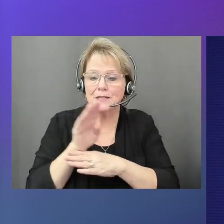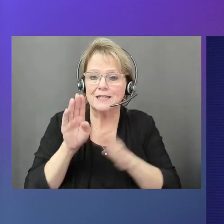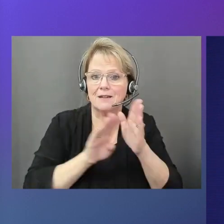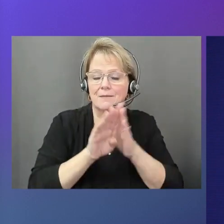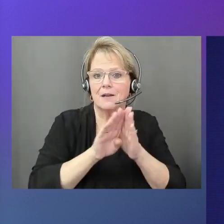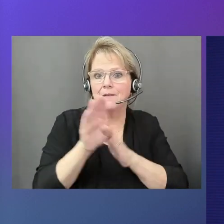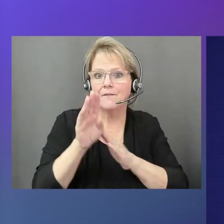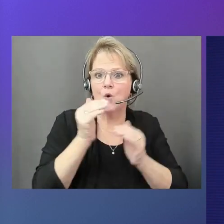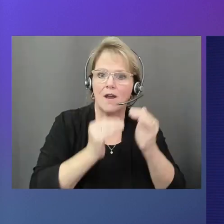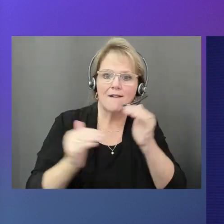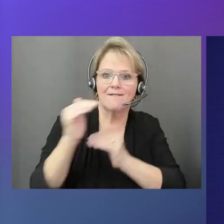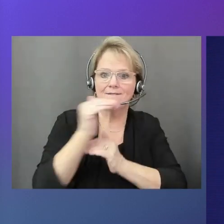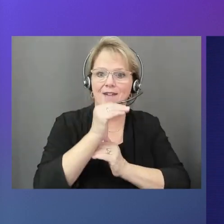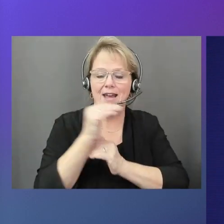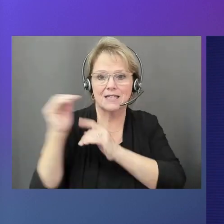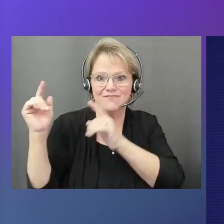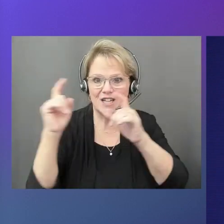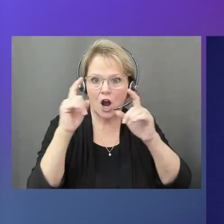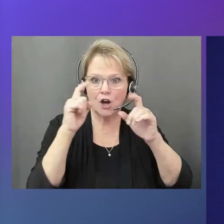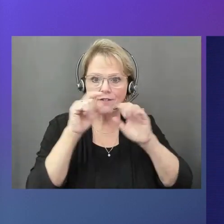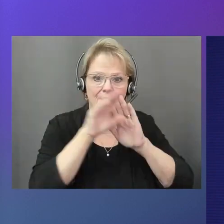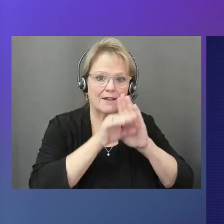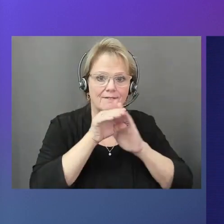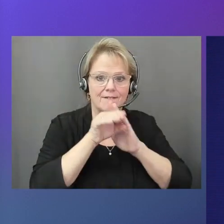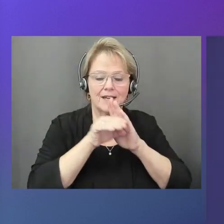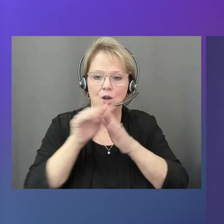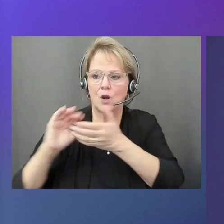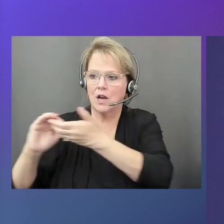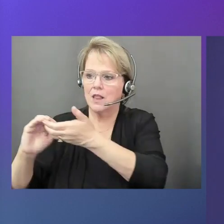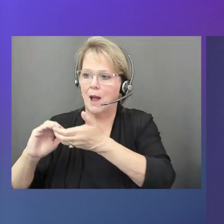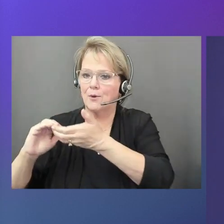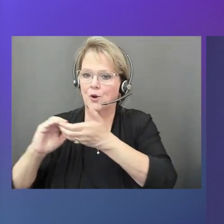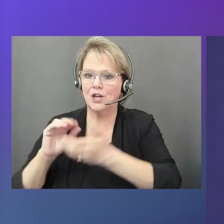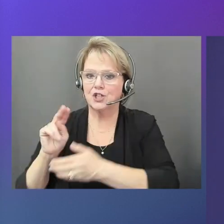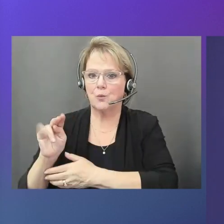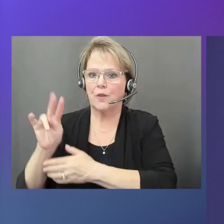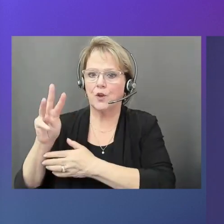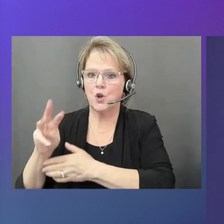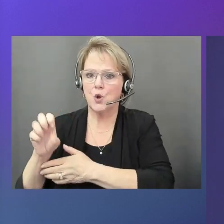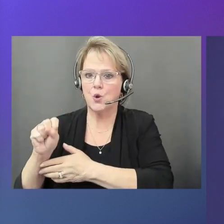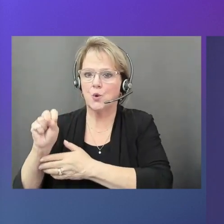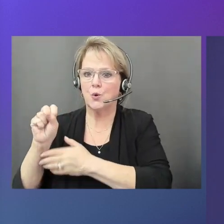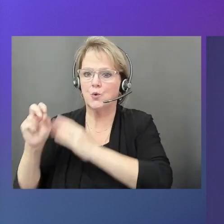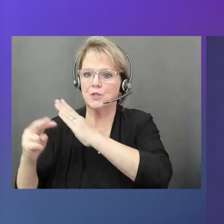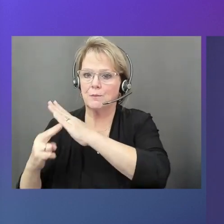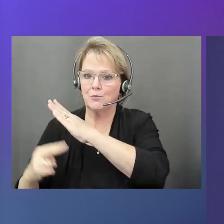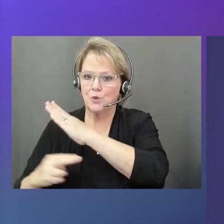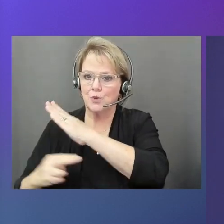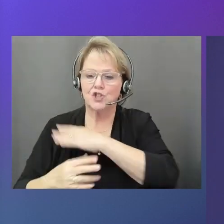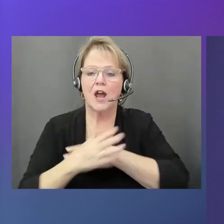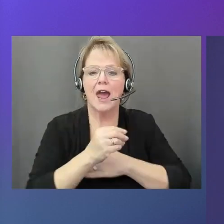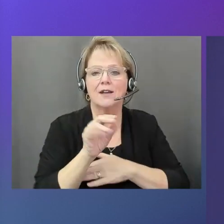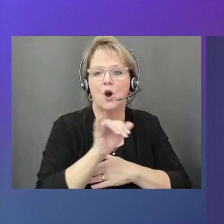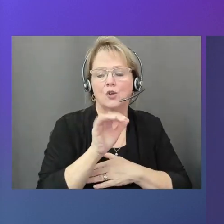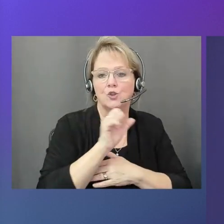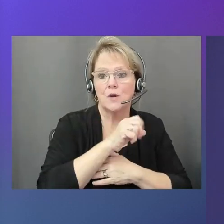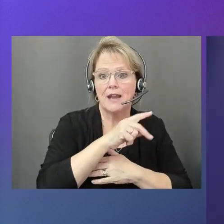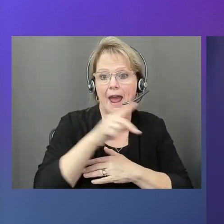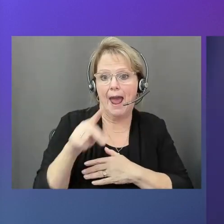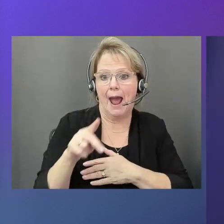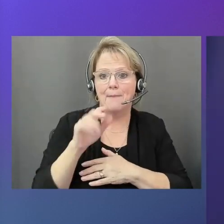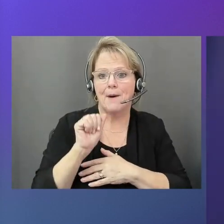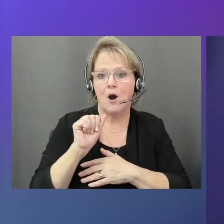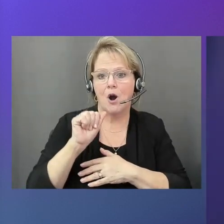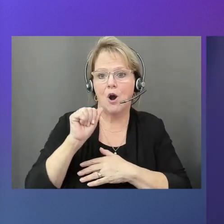photography and video, which includes a collaboration with Newsbridge. And then I also want to talk through an augmented reality app that they've developed called Augmented Match.